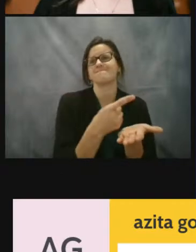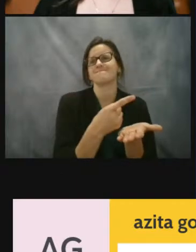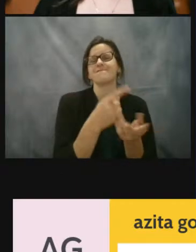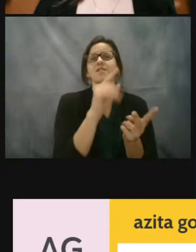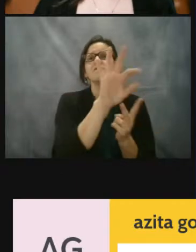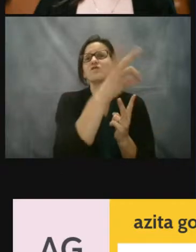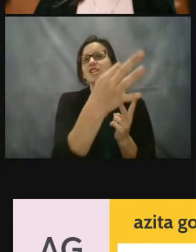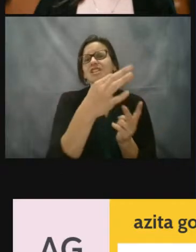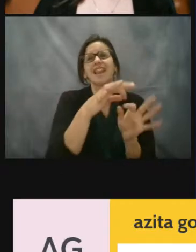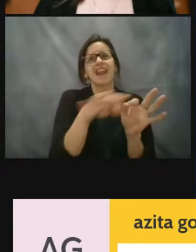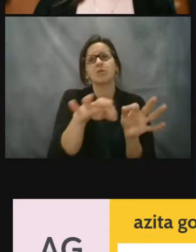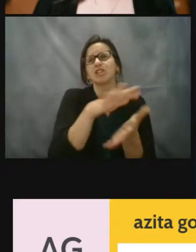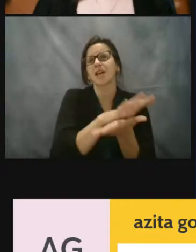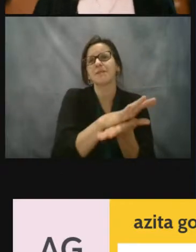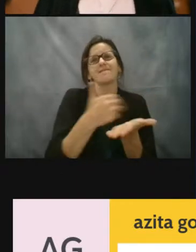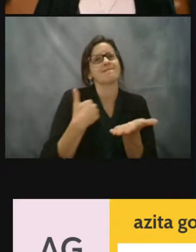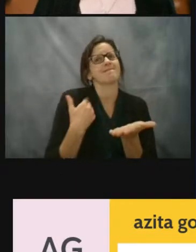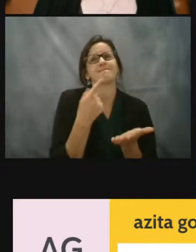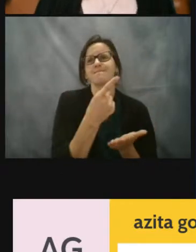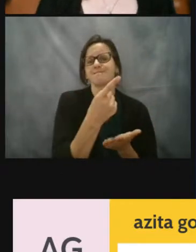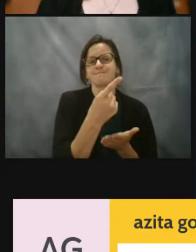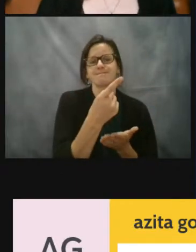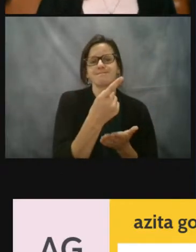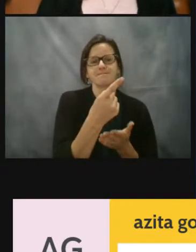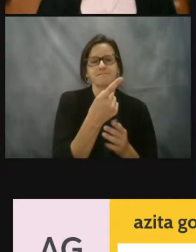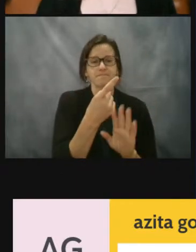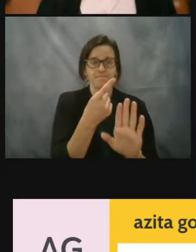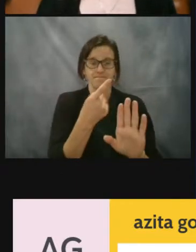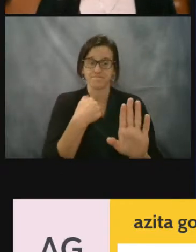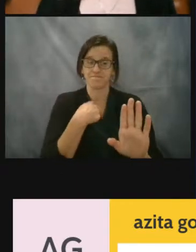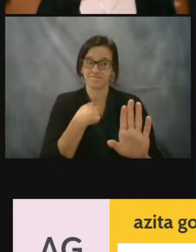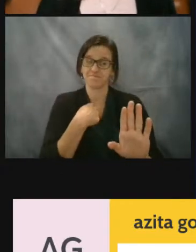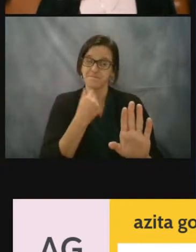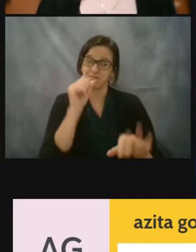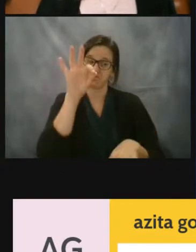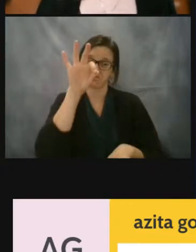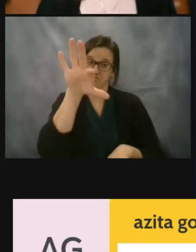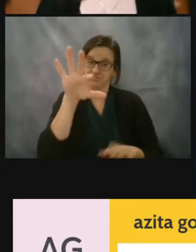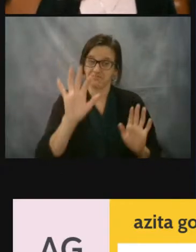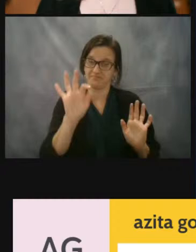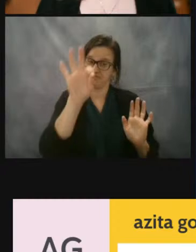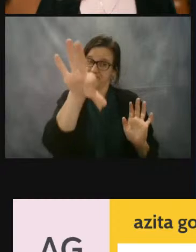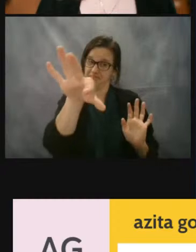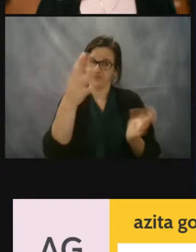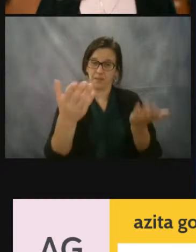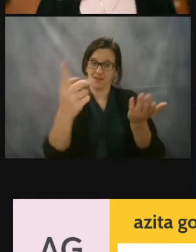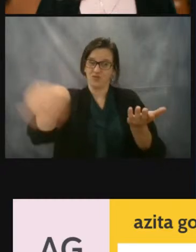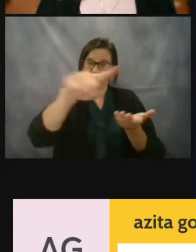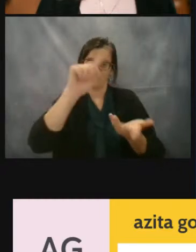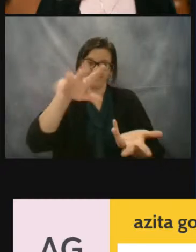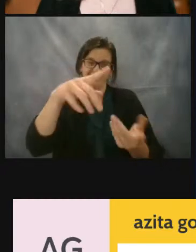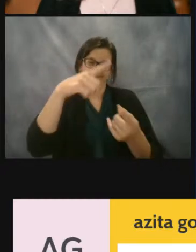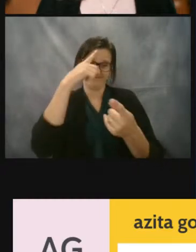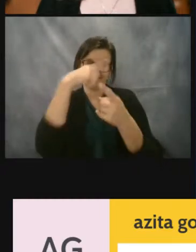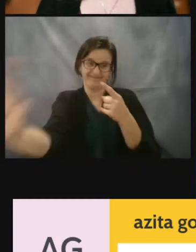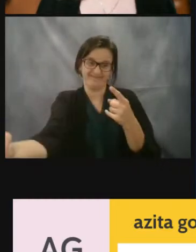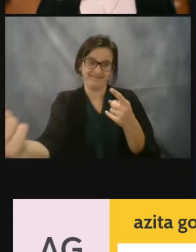Academy, okay? So I'm going to say something controversial here. So what?